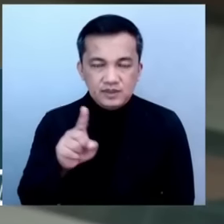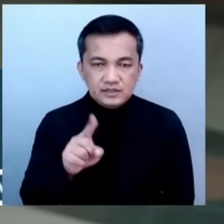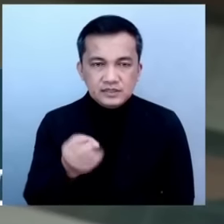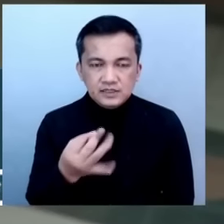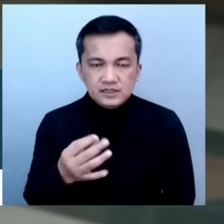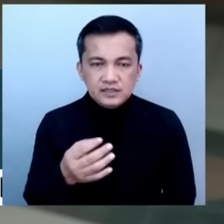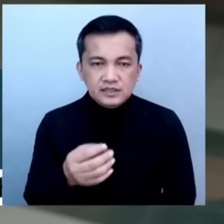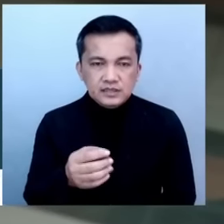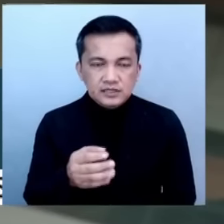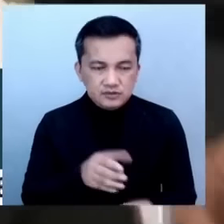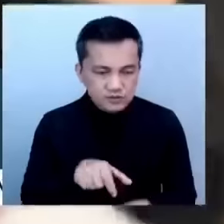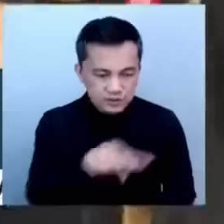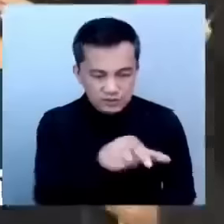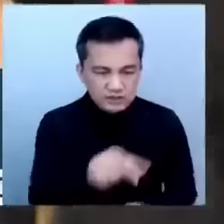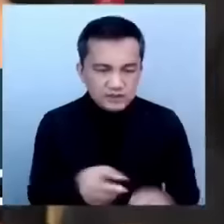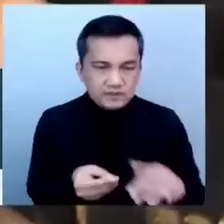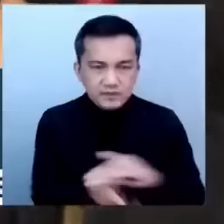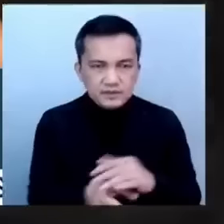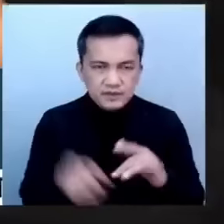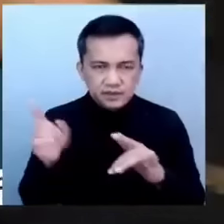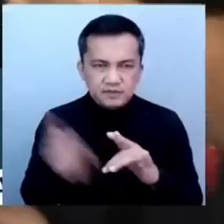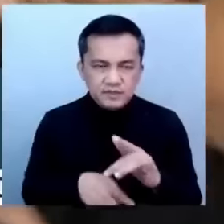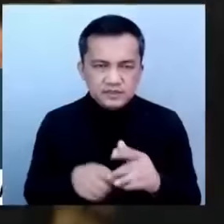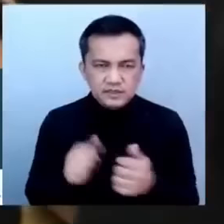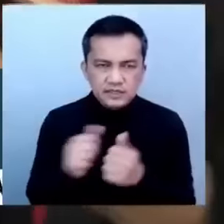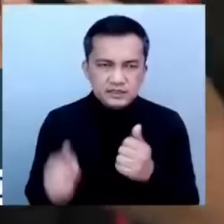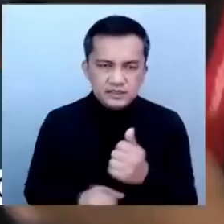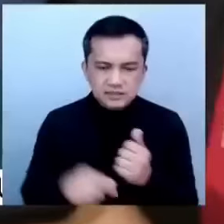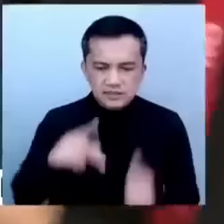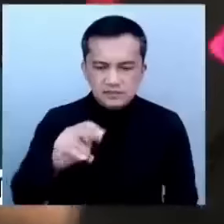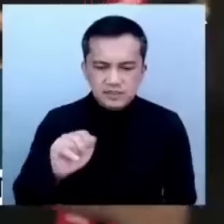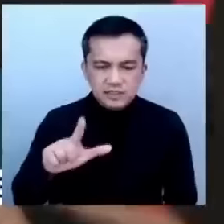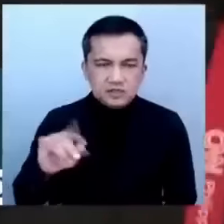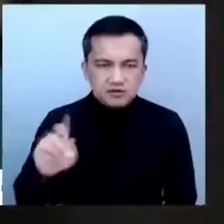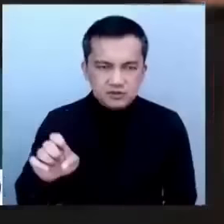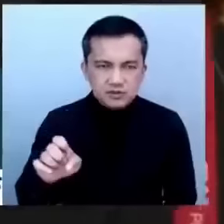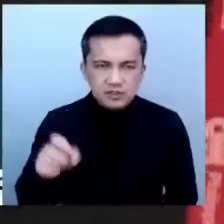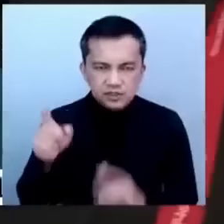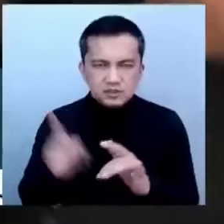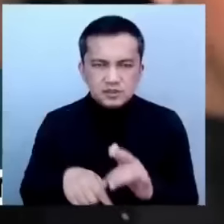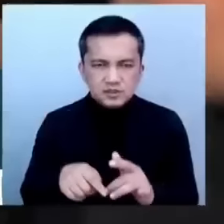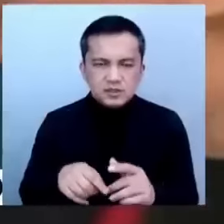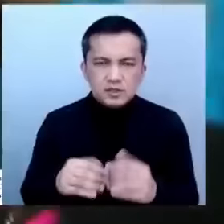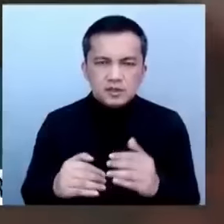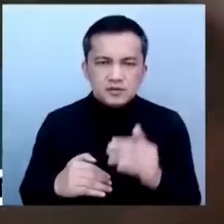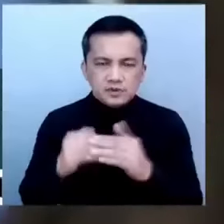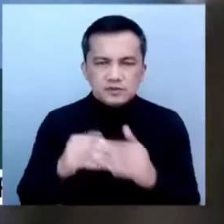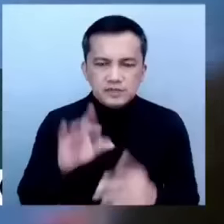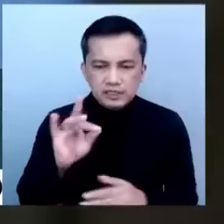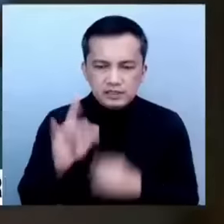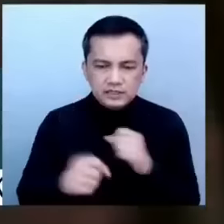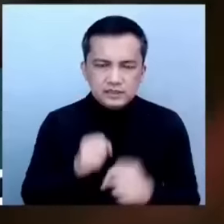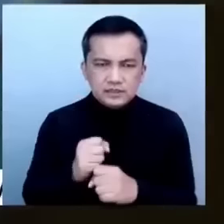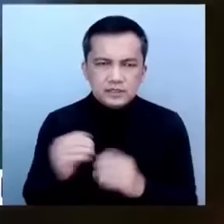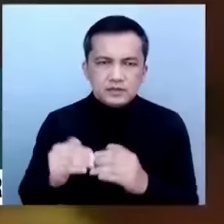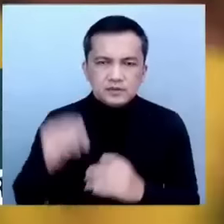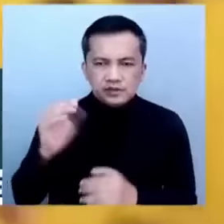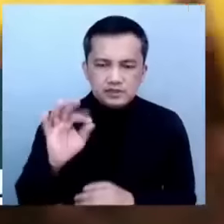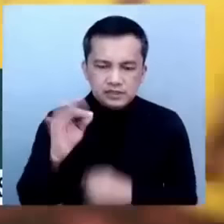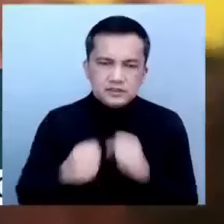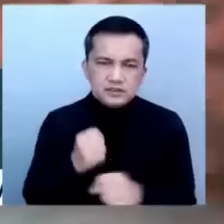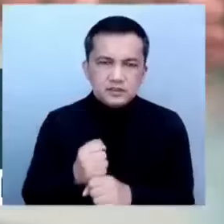bribery penalized under the revised penal code and is thus sentenced to a minimum of 8 years up to a maximum of 9 years and 4 months